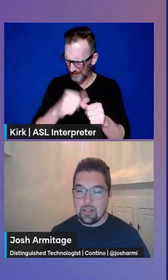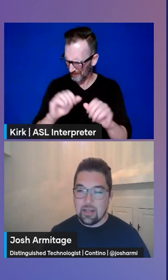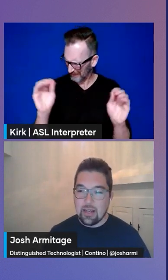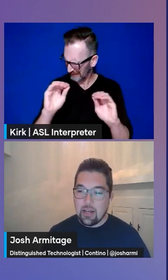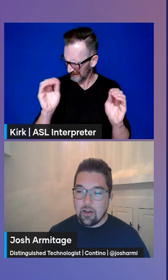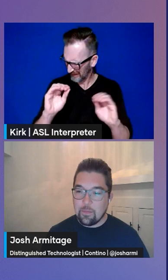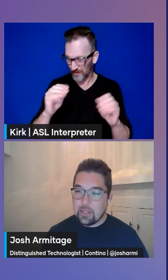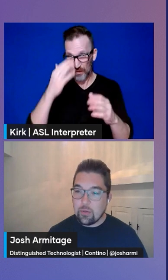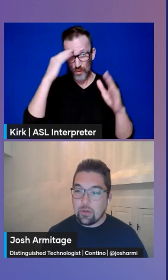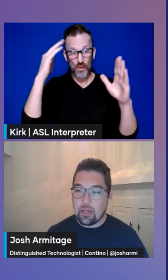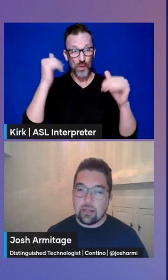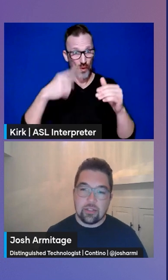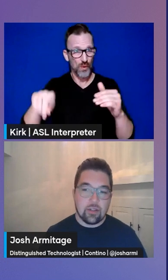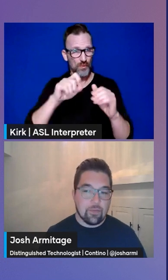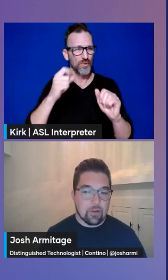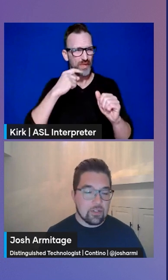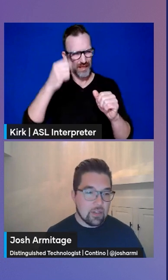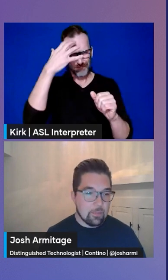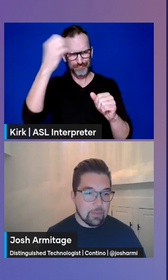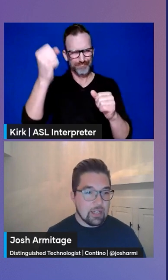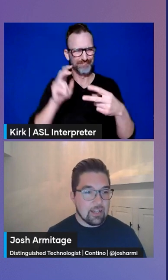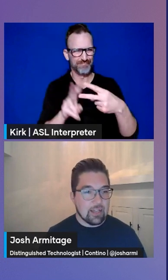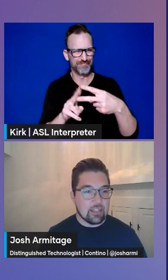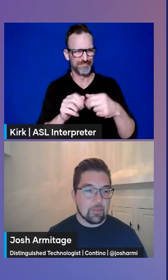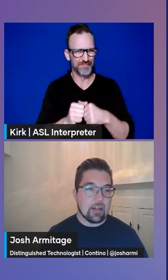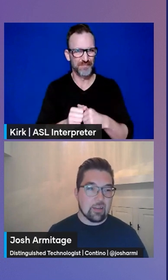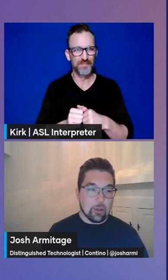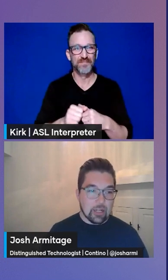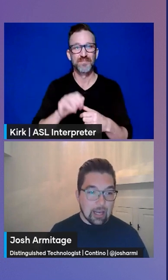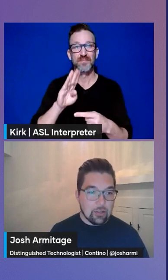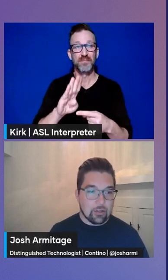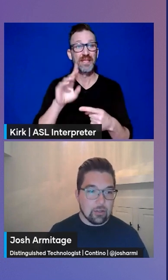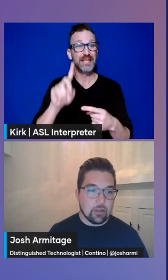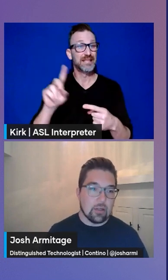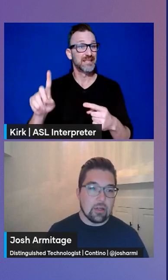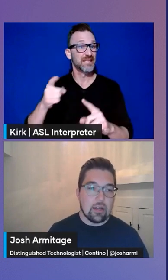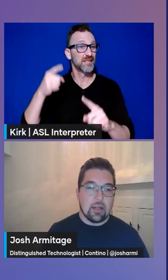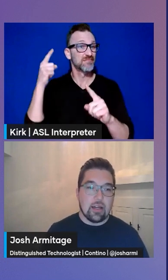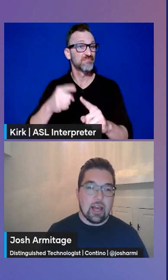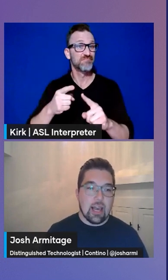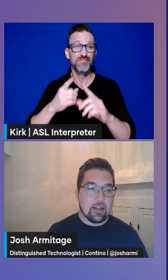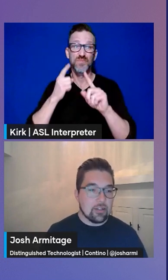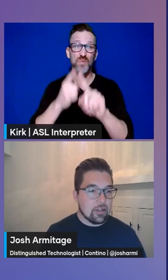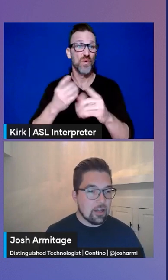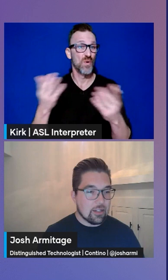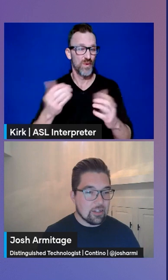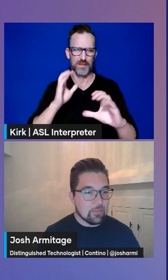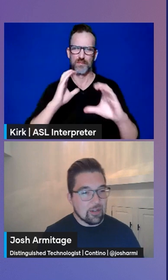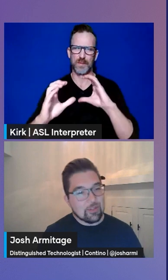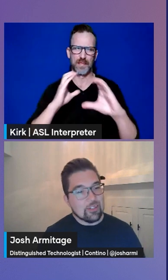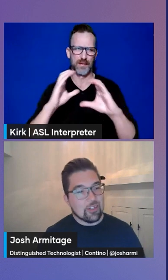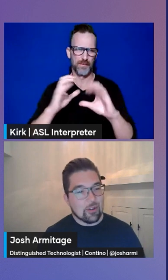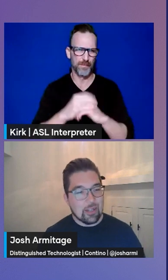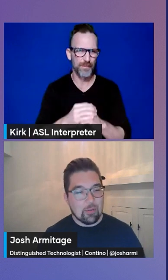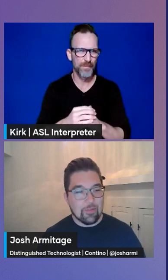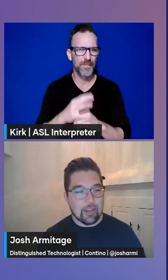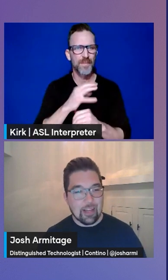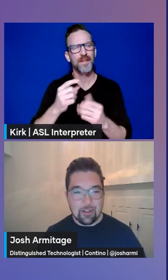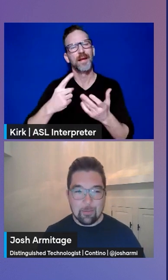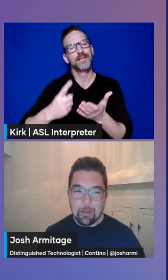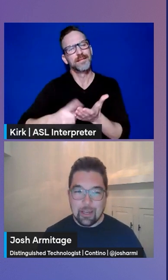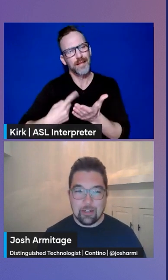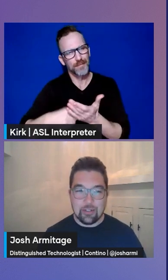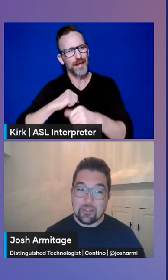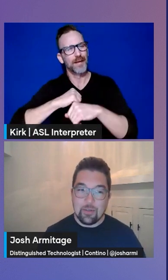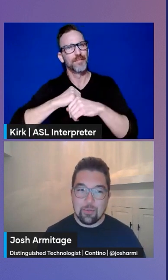end of me talking. So, the first, that BDD is about communication, and sometimes in security, we forget